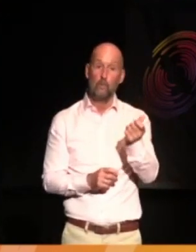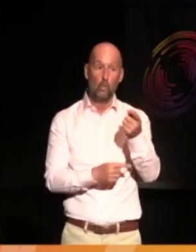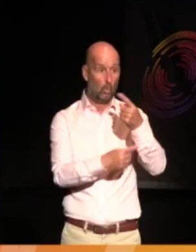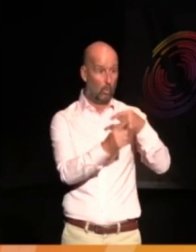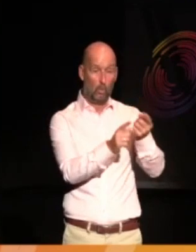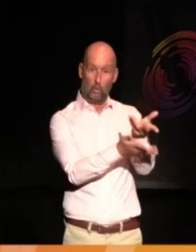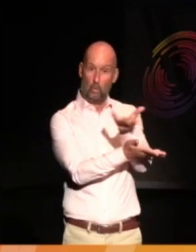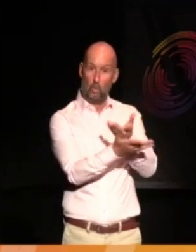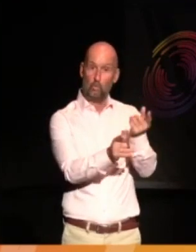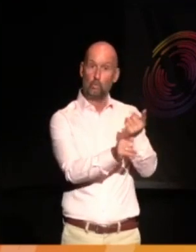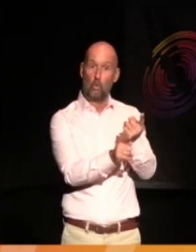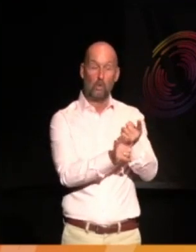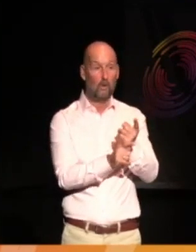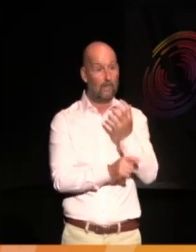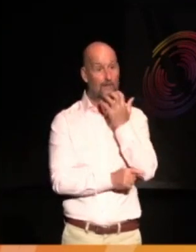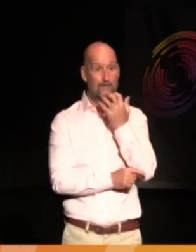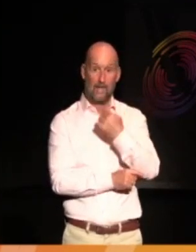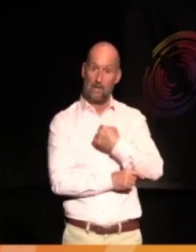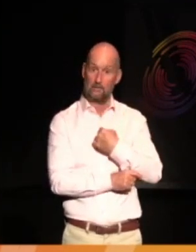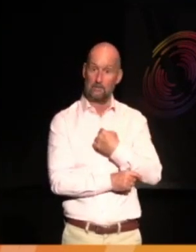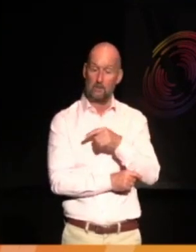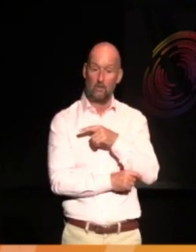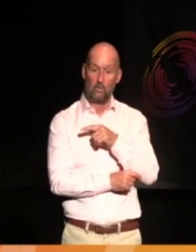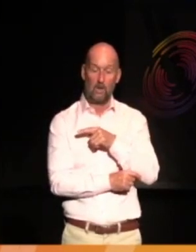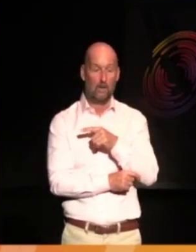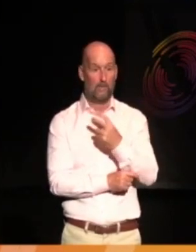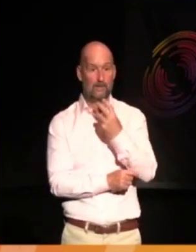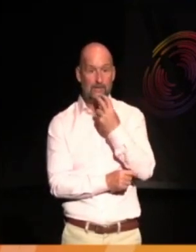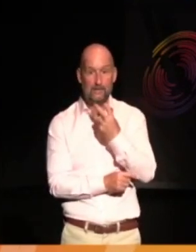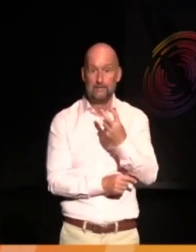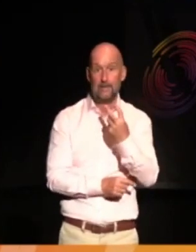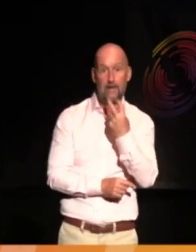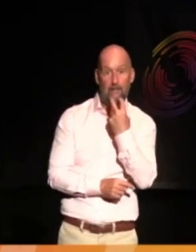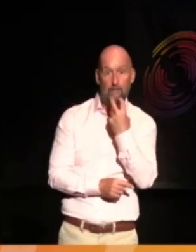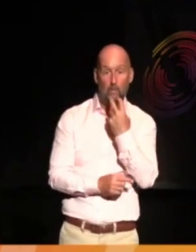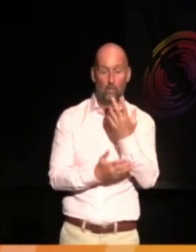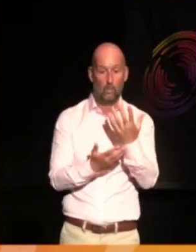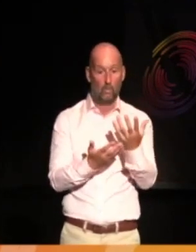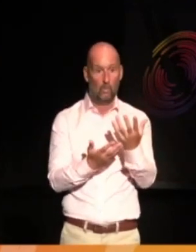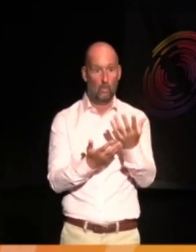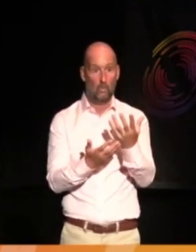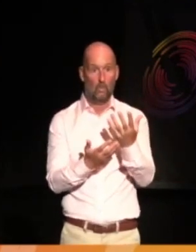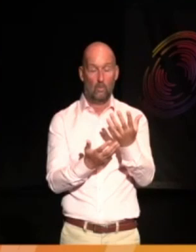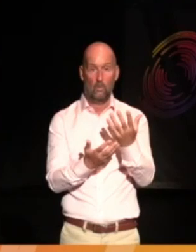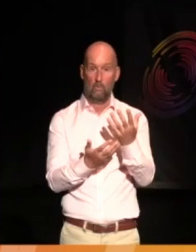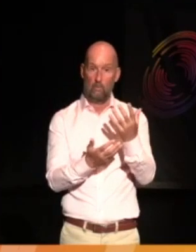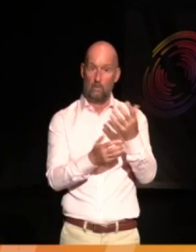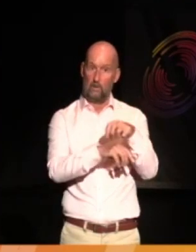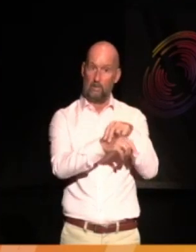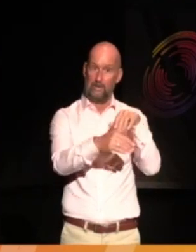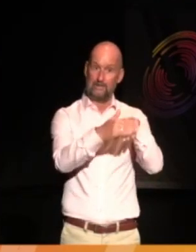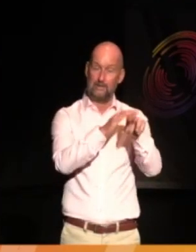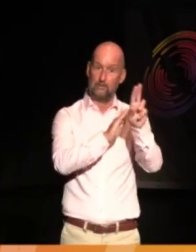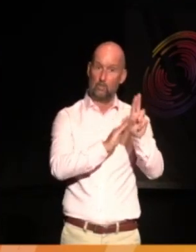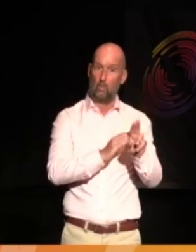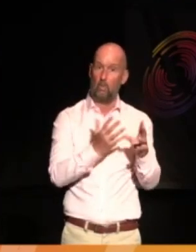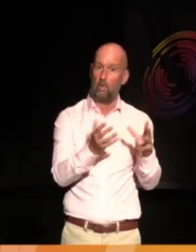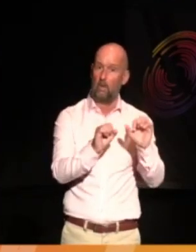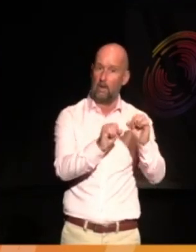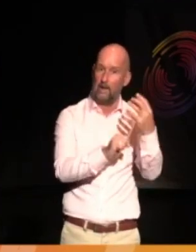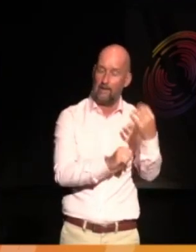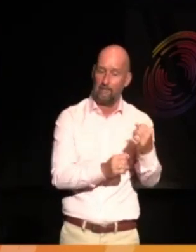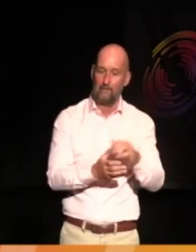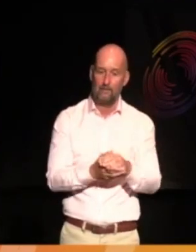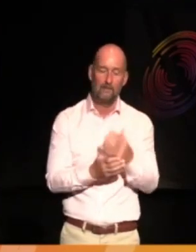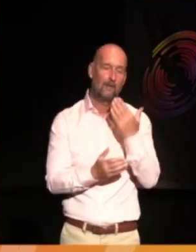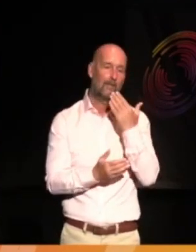something that really scares me about my nieces and my nephews, and, you know, just generally our society and the direction it's going in. But thank